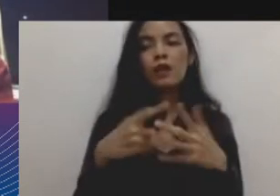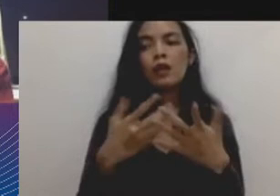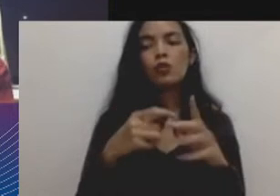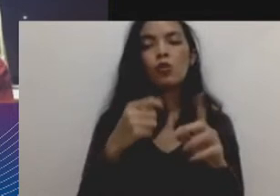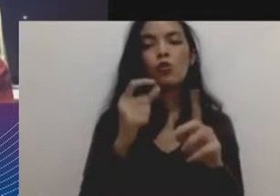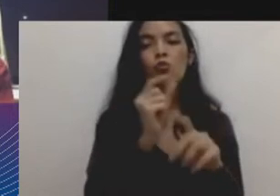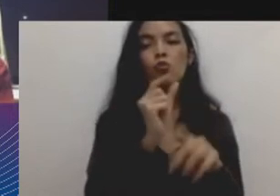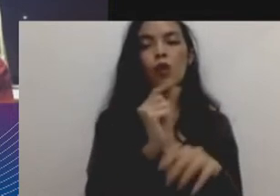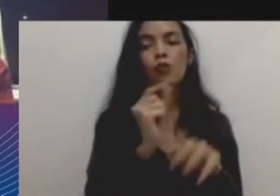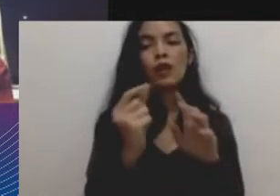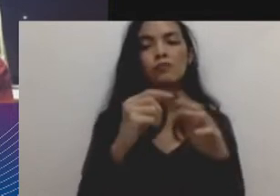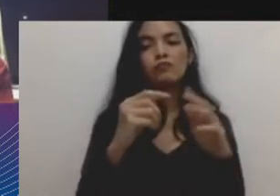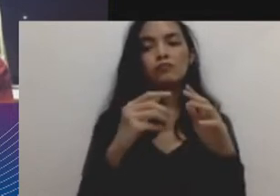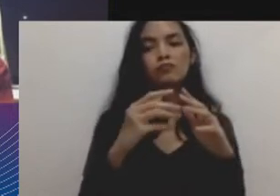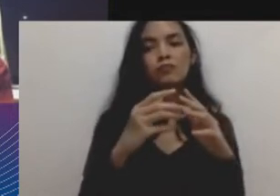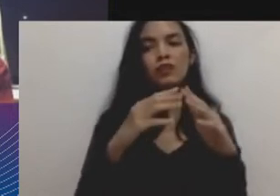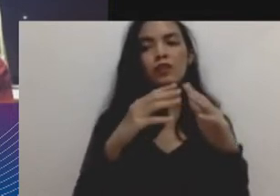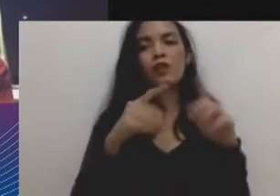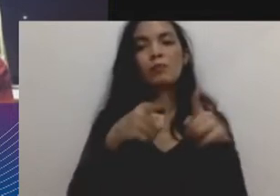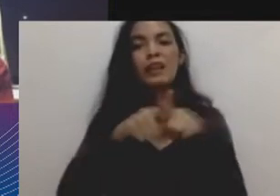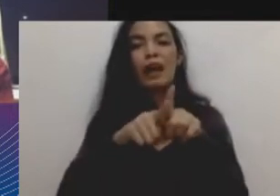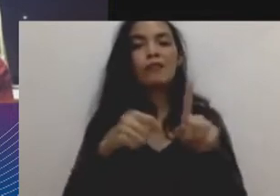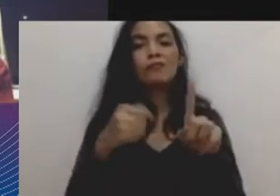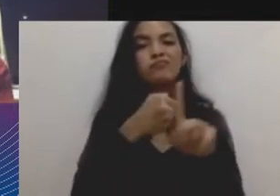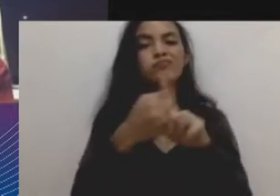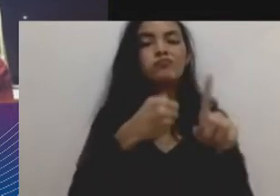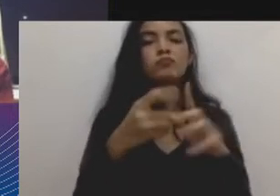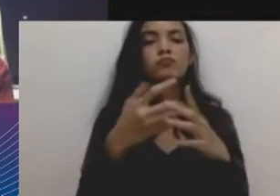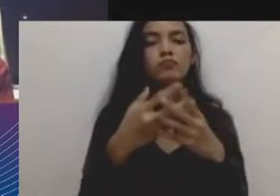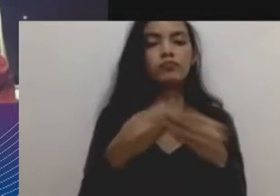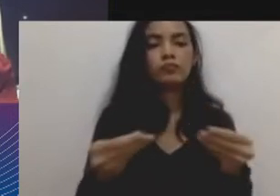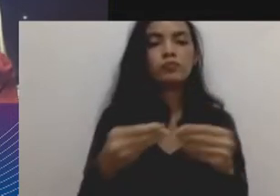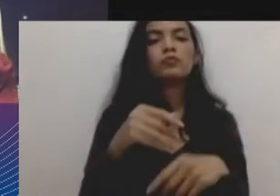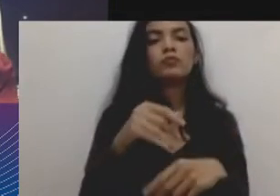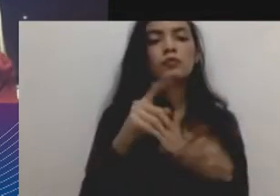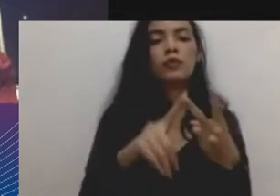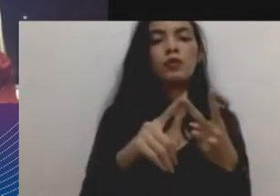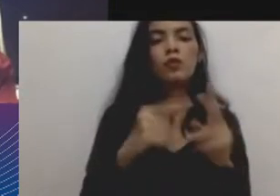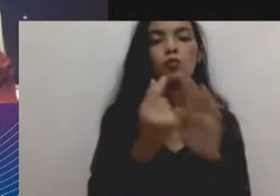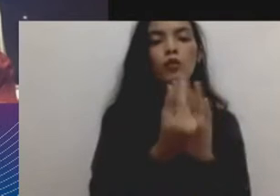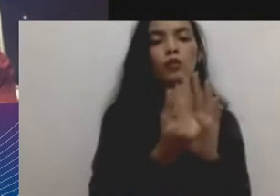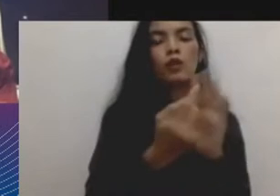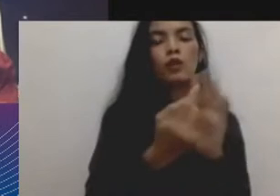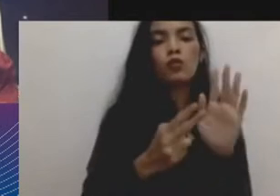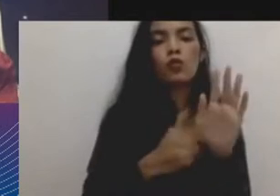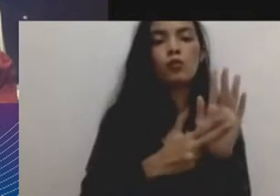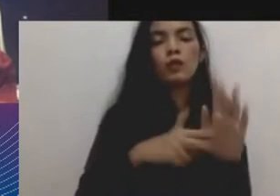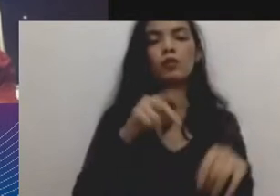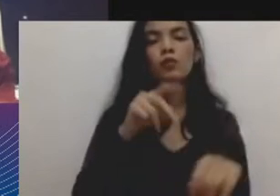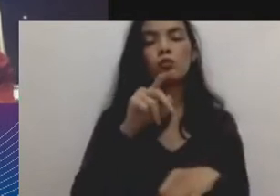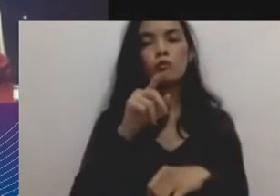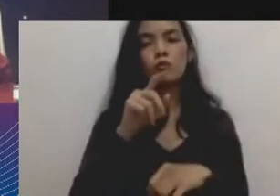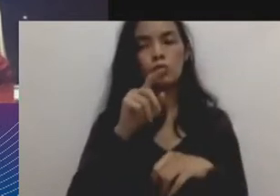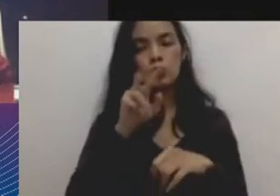juga masih memiliki undang-undang TPPO, yaitu we have the law number 21 2007 regarding